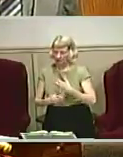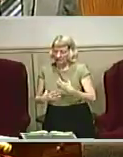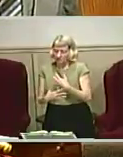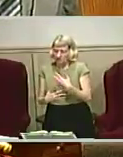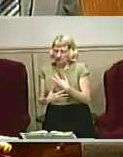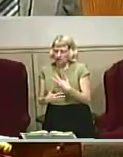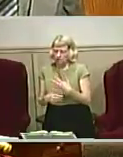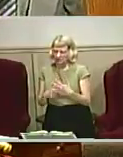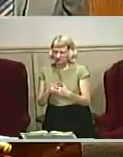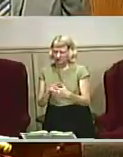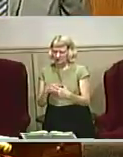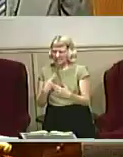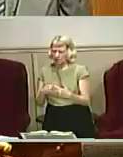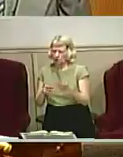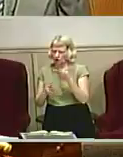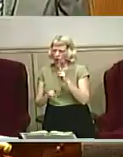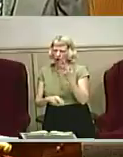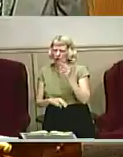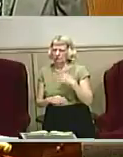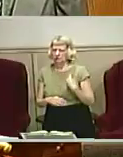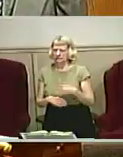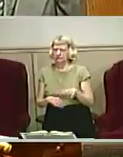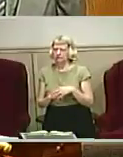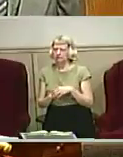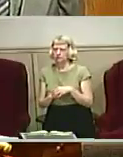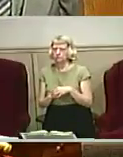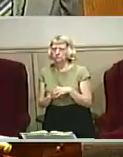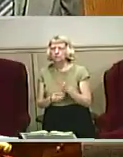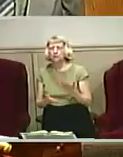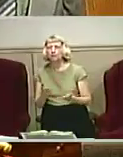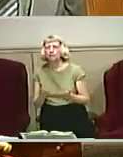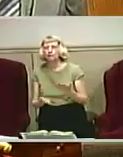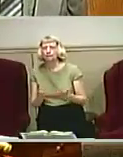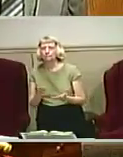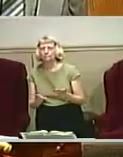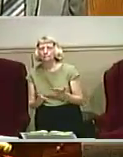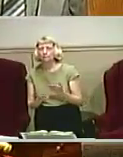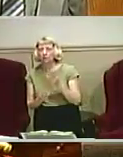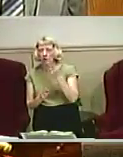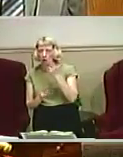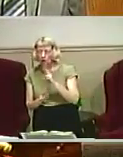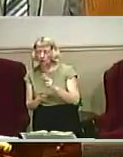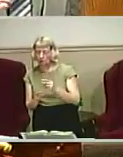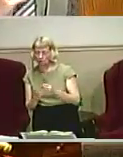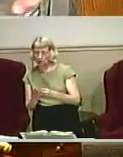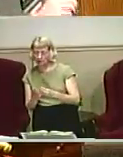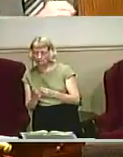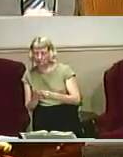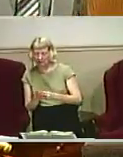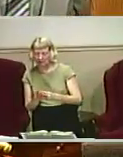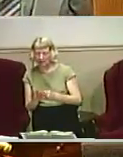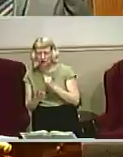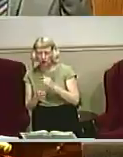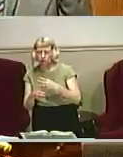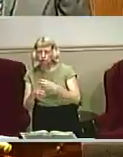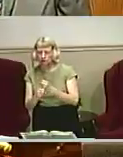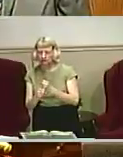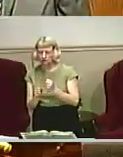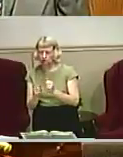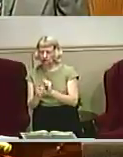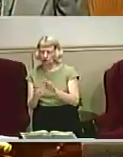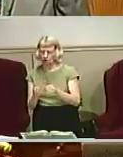not willing to honor Him with my money. Maybe I'll honor Him with my money, but I'm not necessarily trusting Him with all my